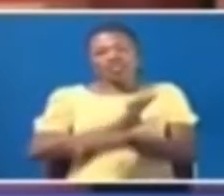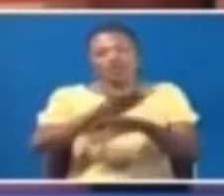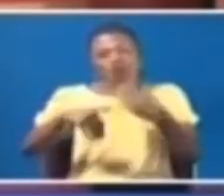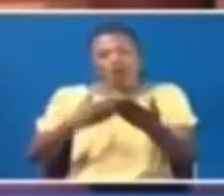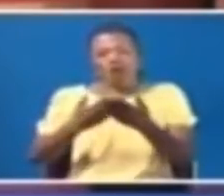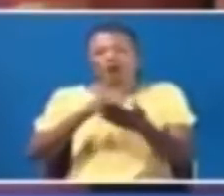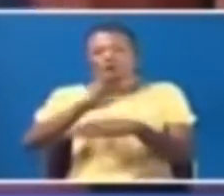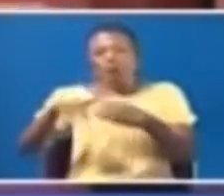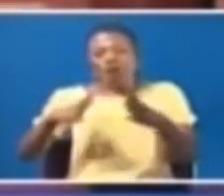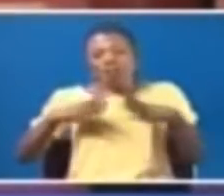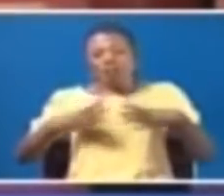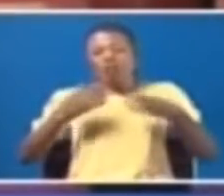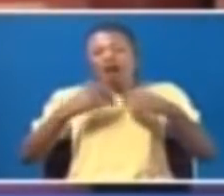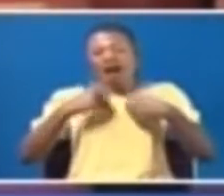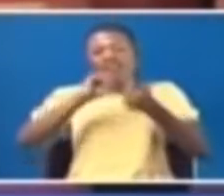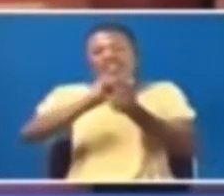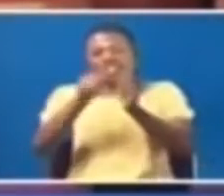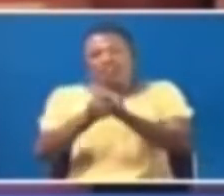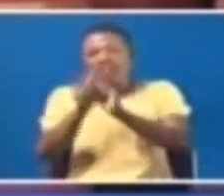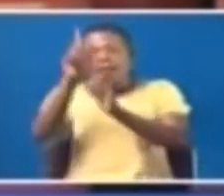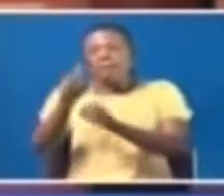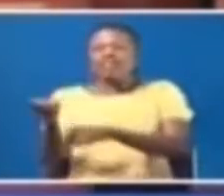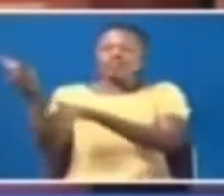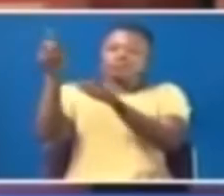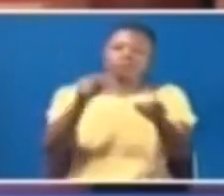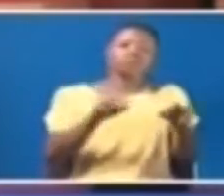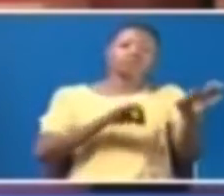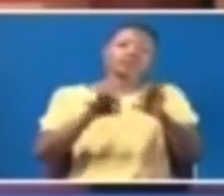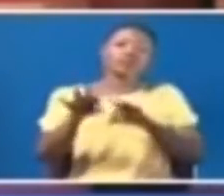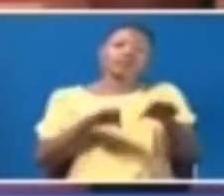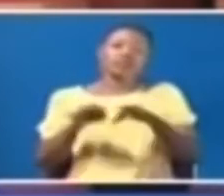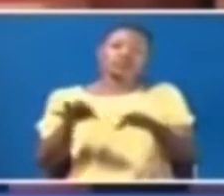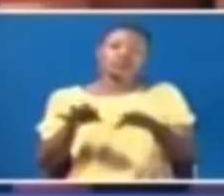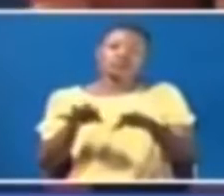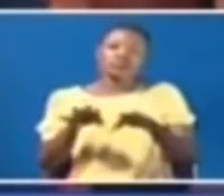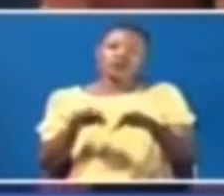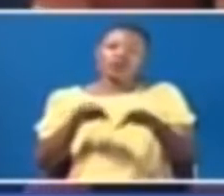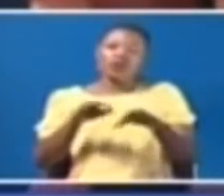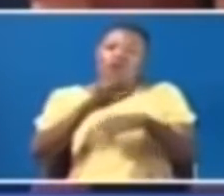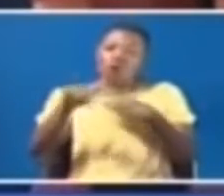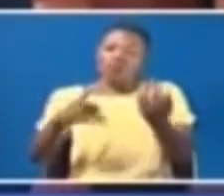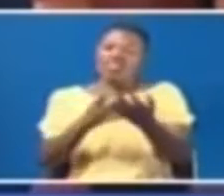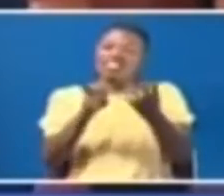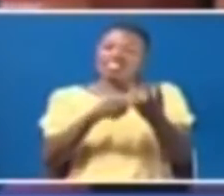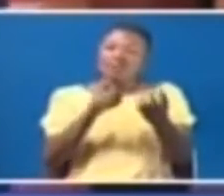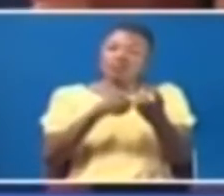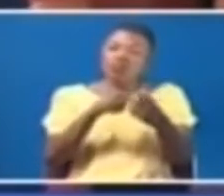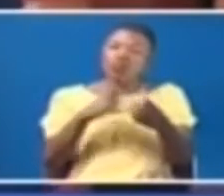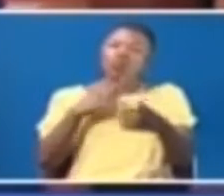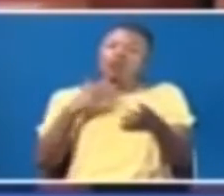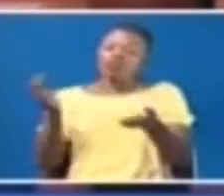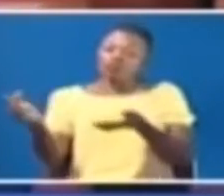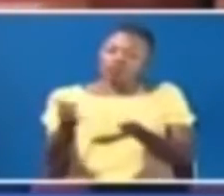an amendment, including myself, must come and explain. Because the audience members want to contribute into